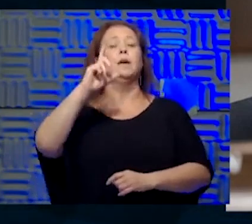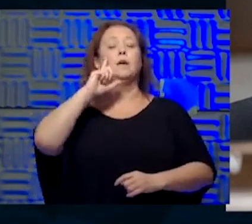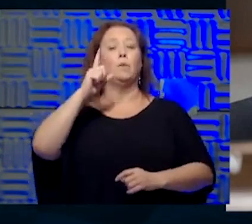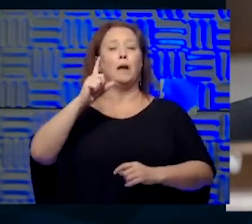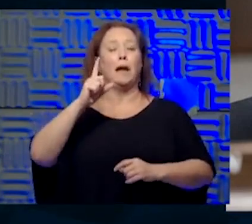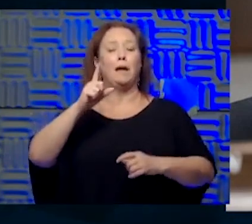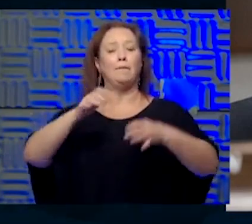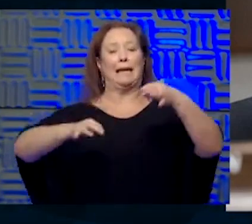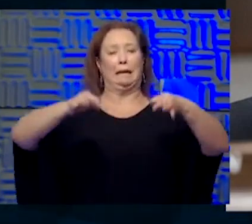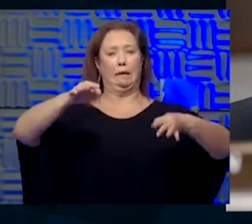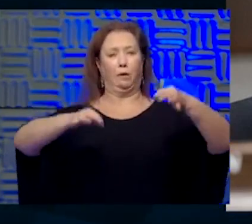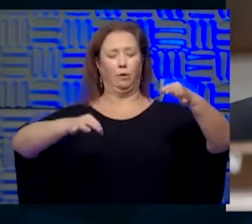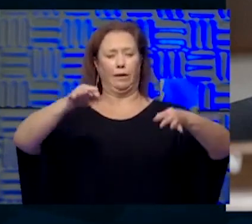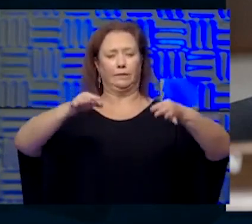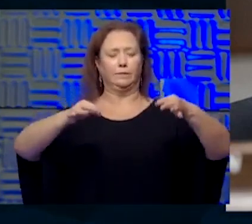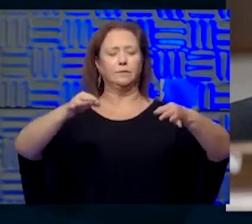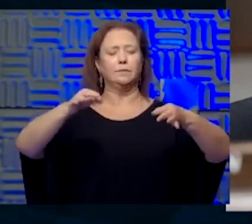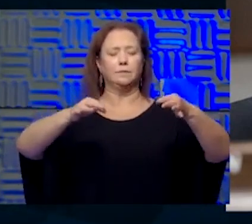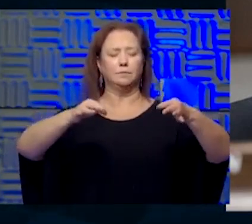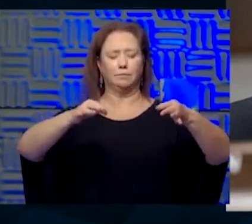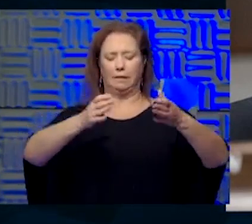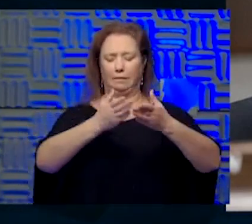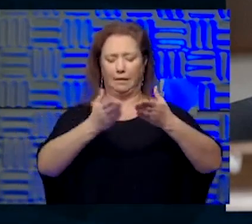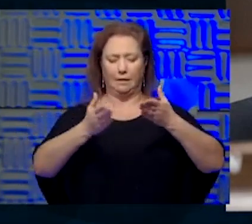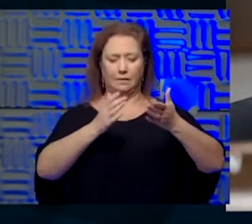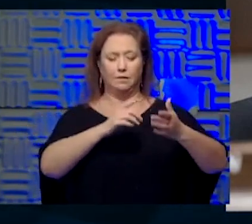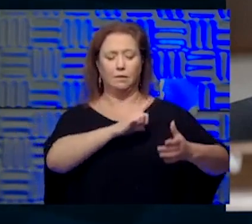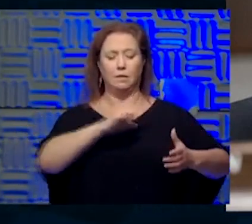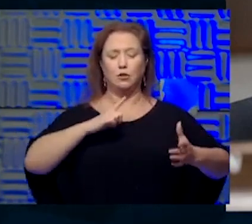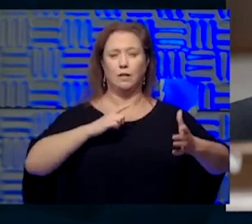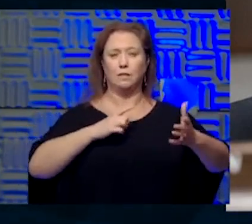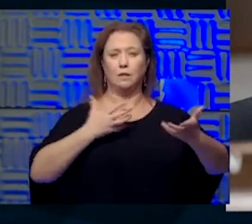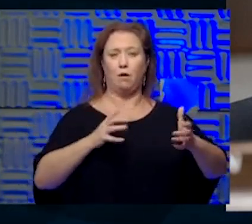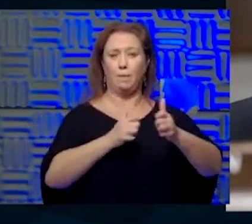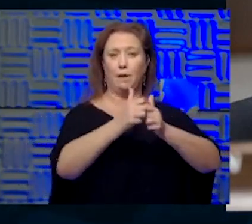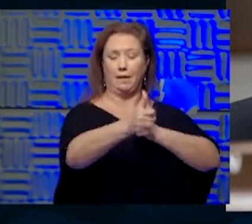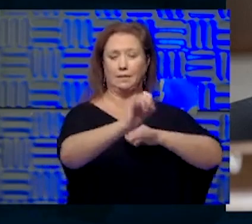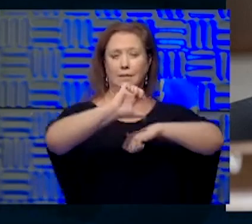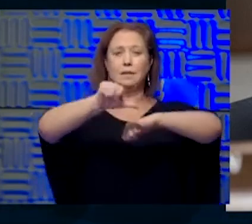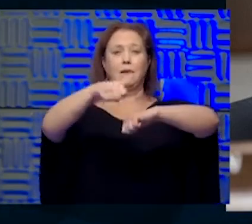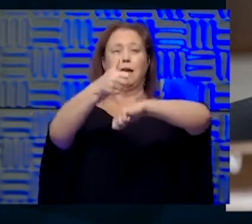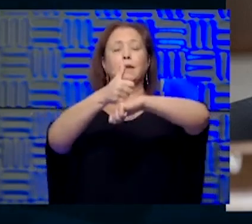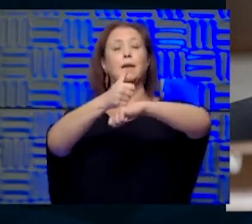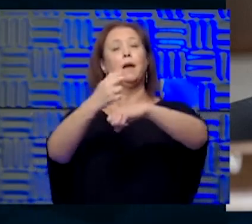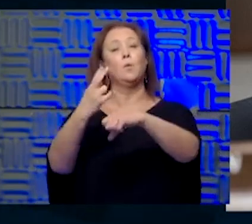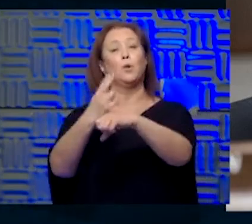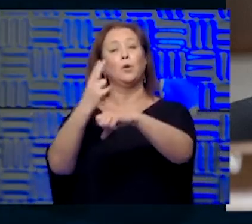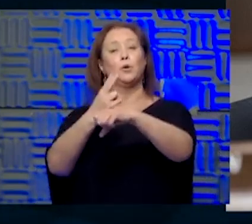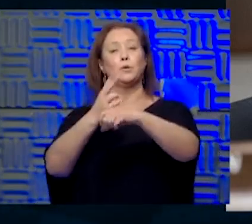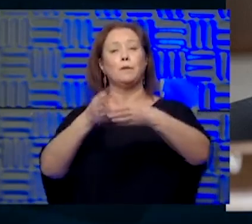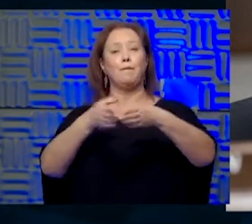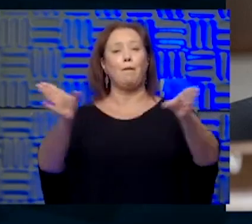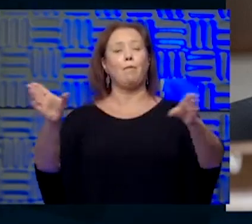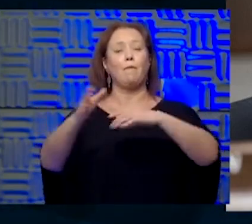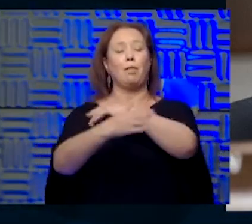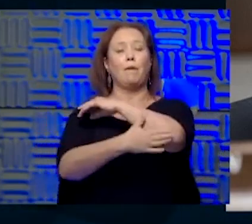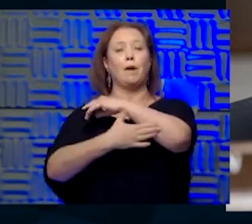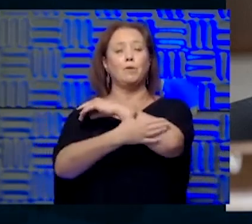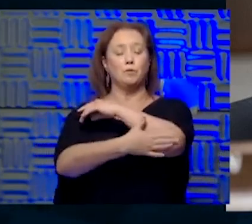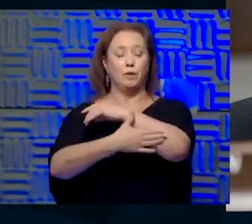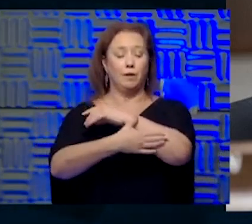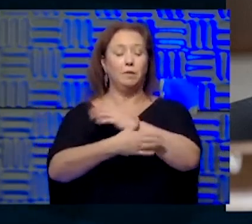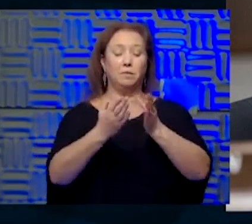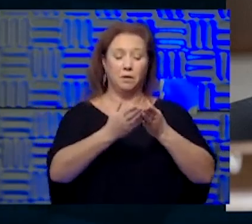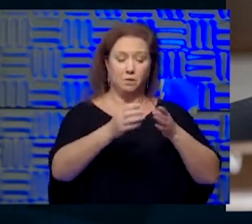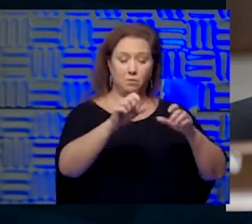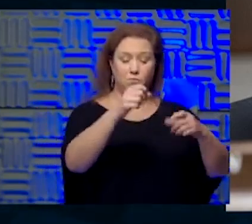hearings on things that we've already passed, legislation that has already been enacted and is being utilized across the country. What's working, what's